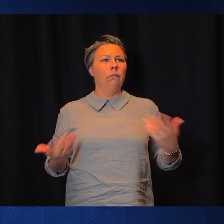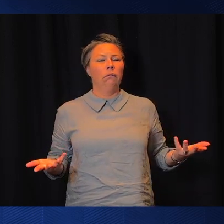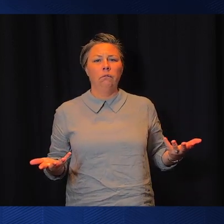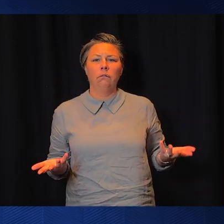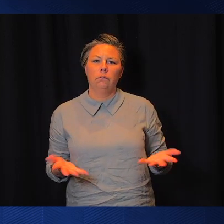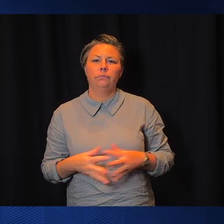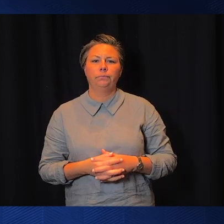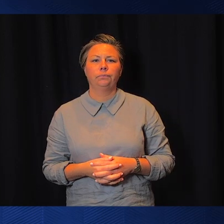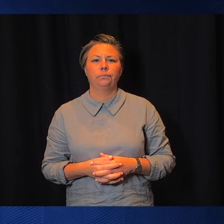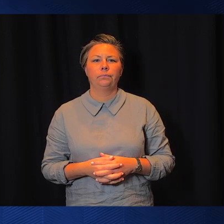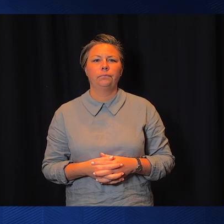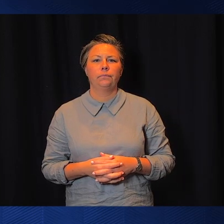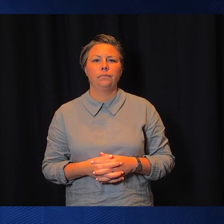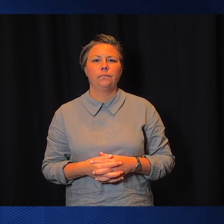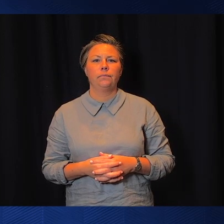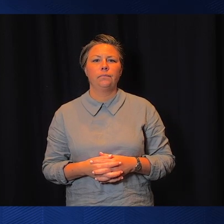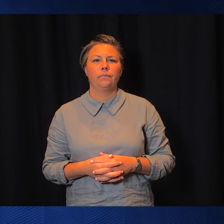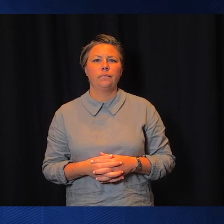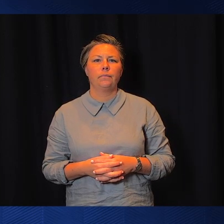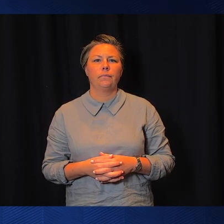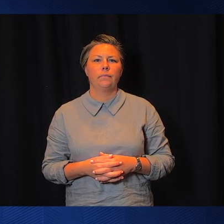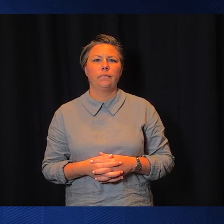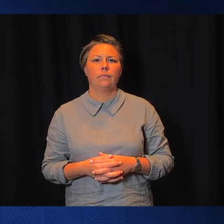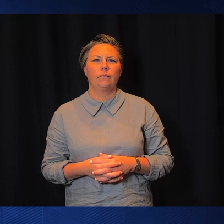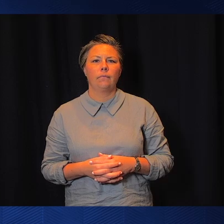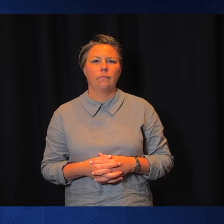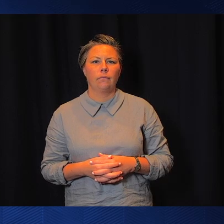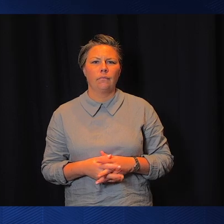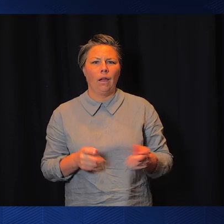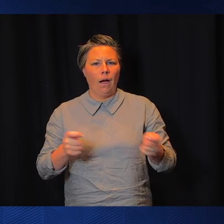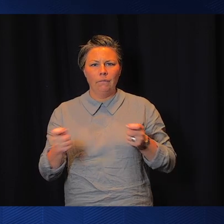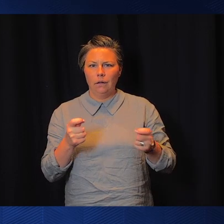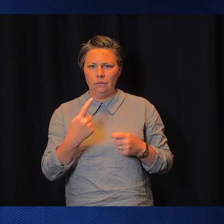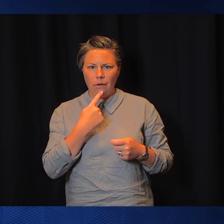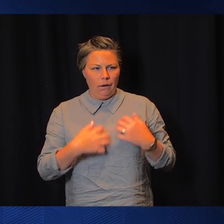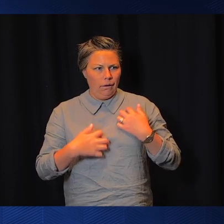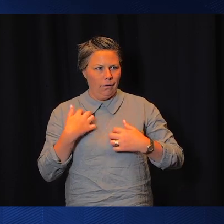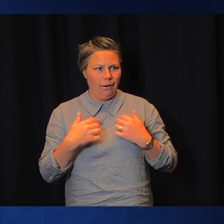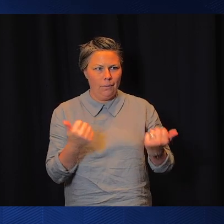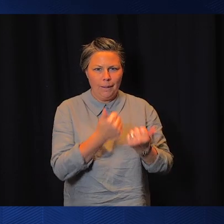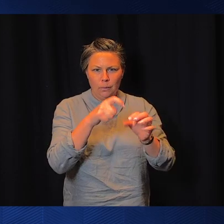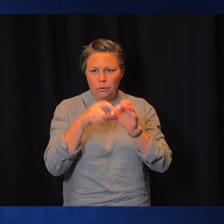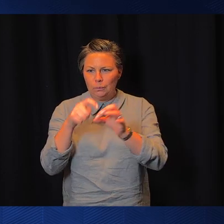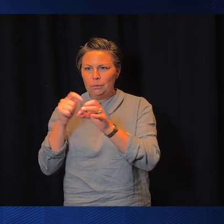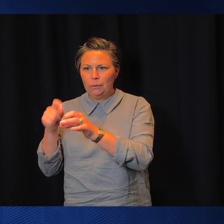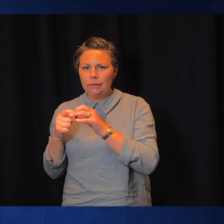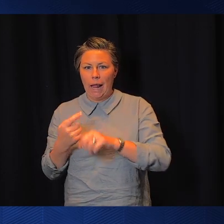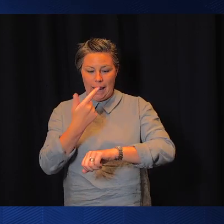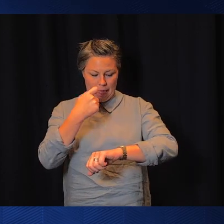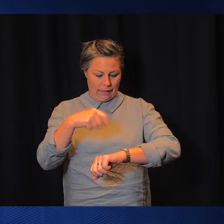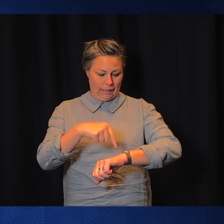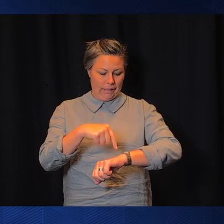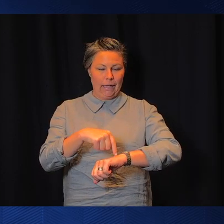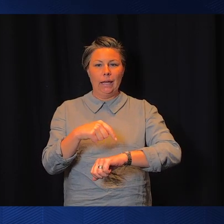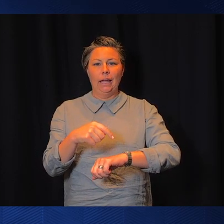you. Wonderful. Thank you so much. That's so delightful to have so many questions come out. Thank you so much. And I guess the good news is that we'll all be